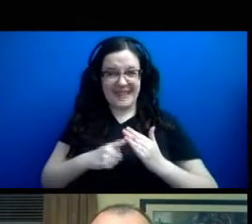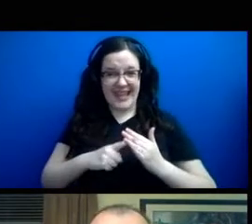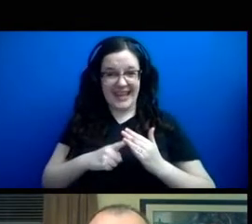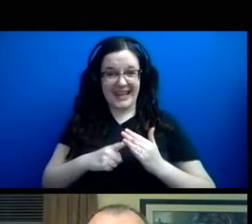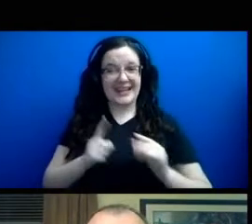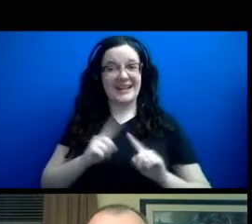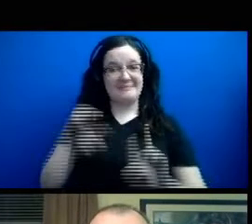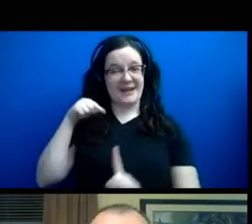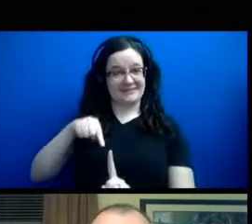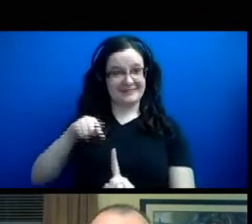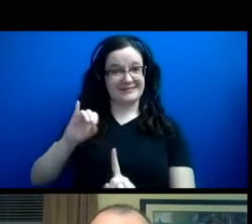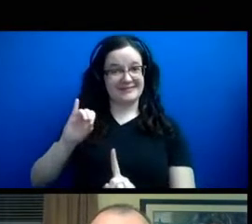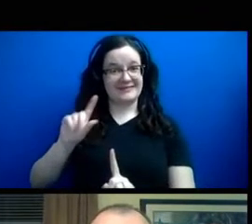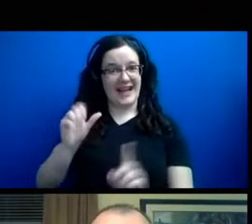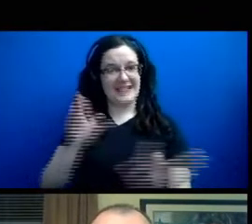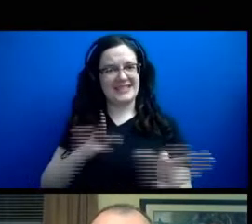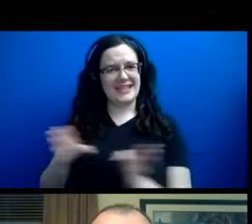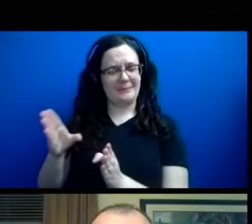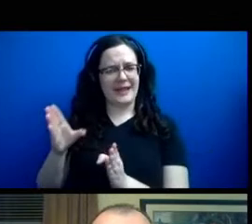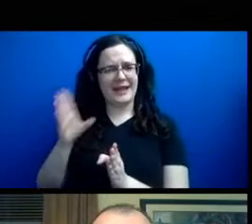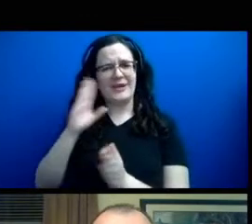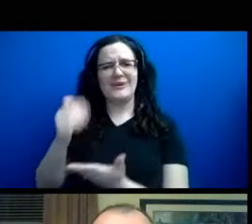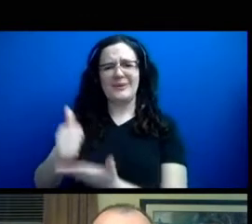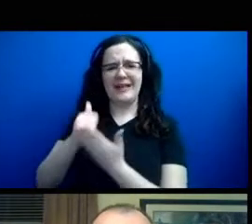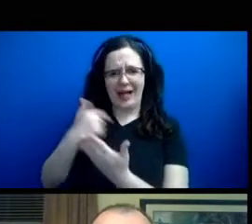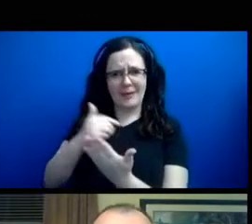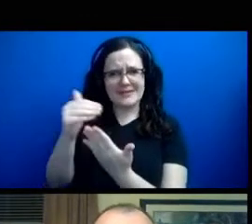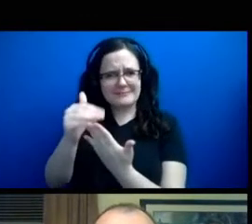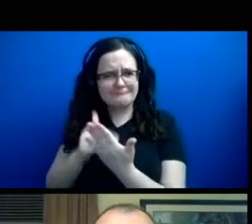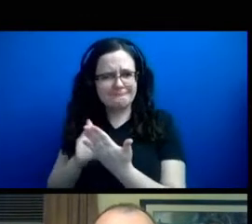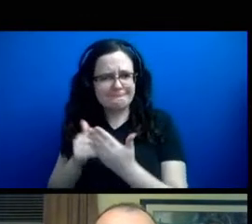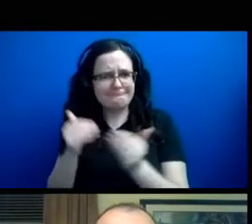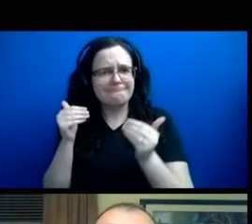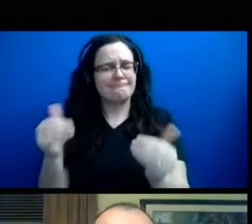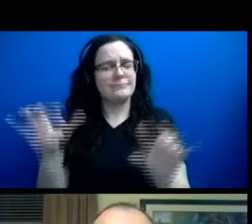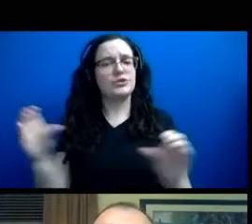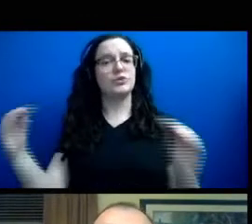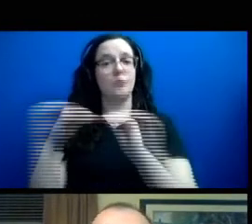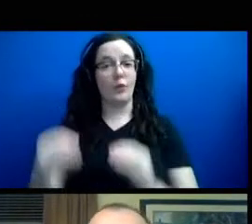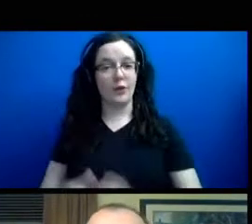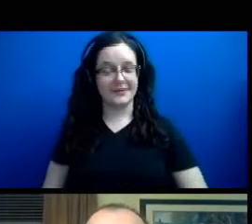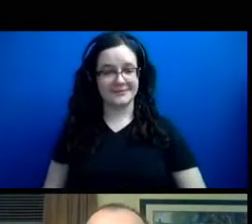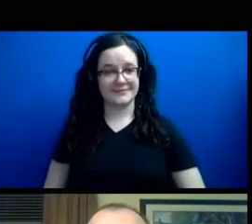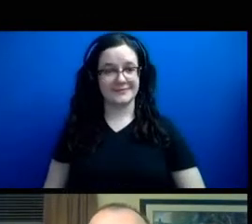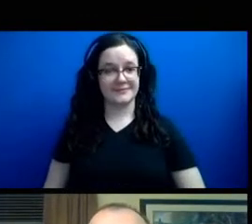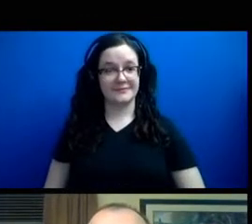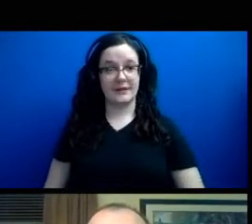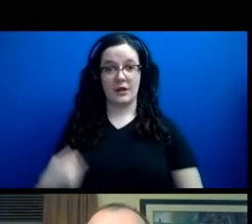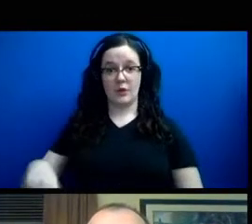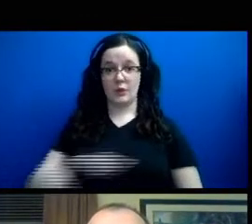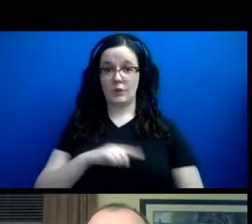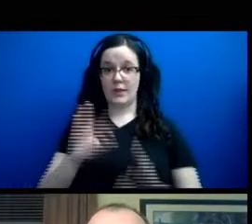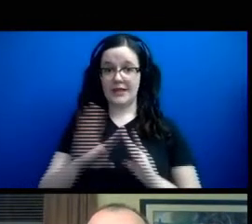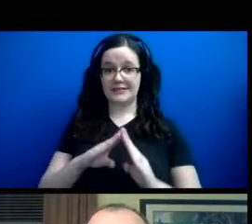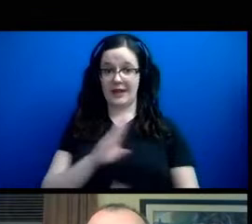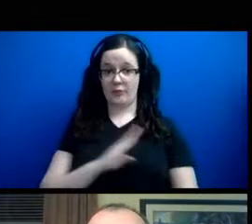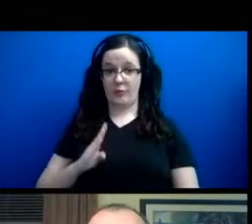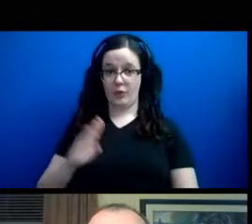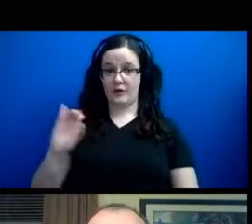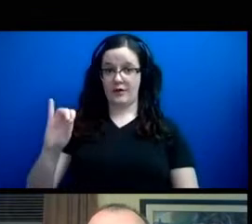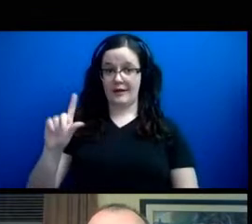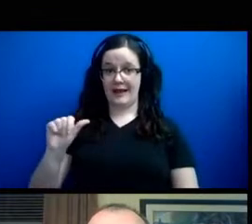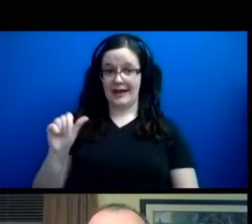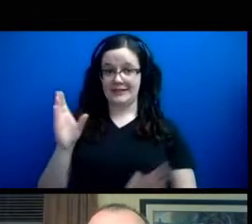to assist us in doing much more. The town board will adopt the Idea Plan after receiving and considering